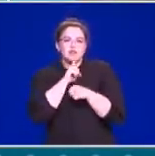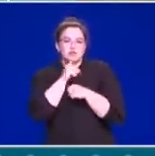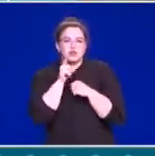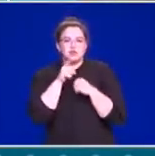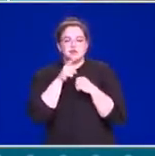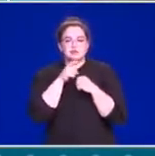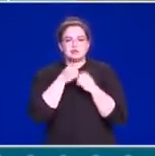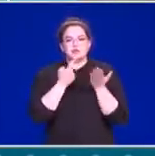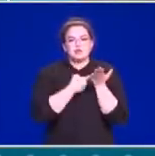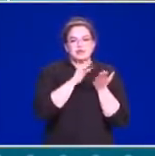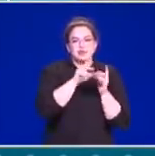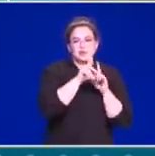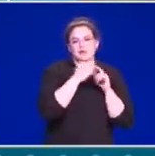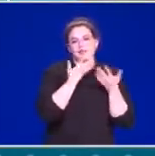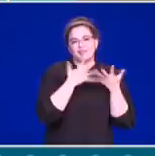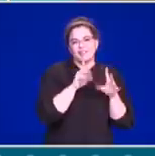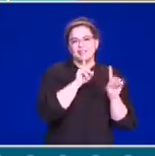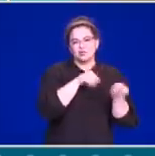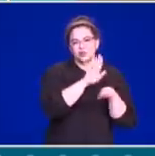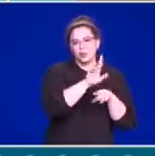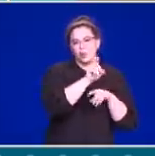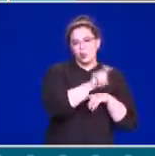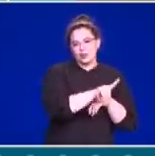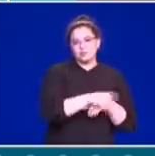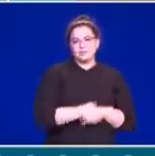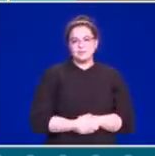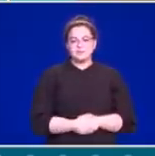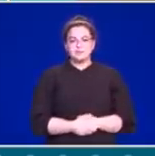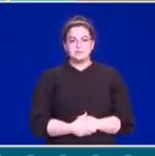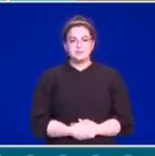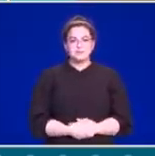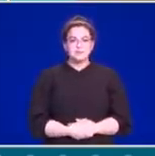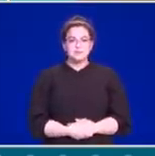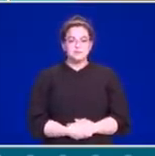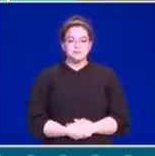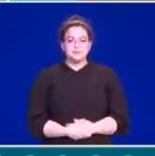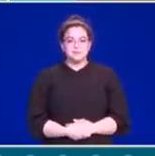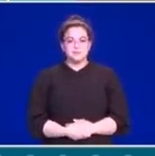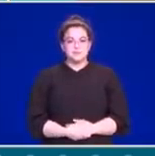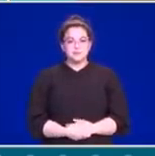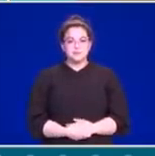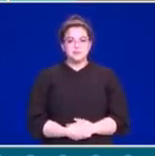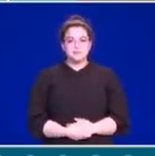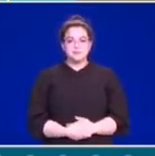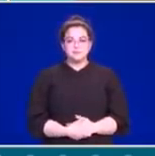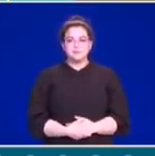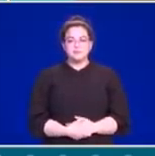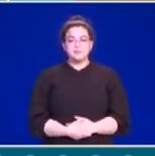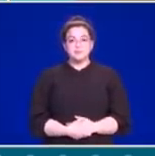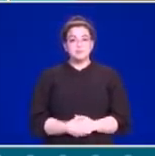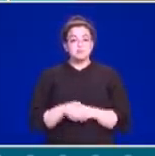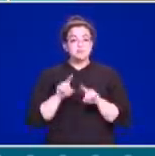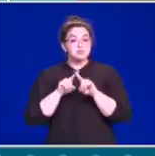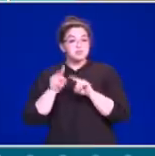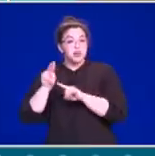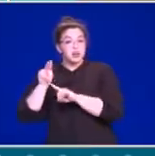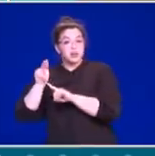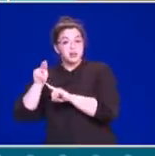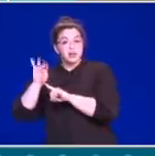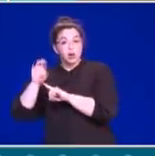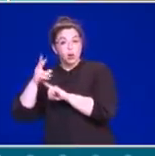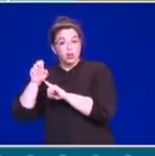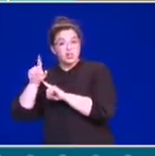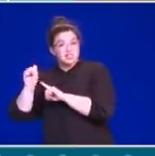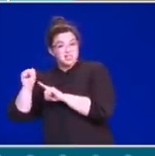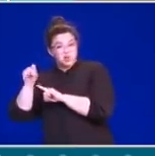circle back or complete that second part to your question that got cut off earlier. But Nicholas,